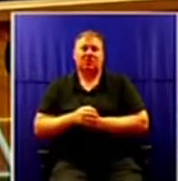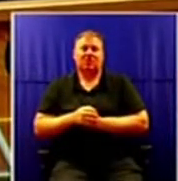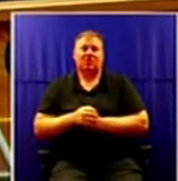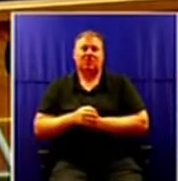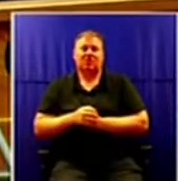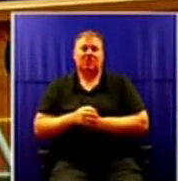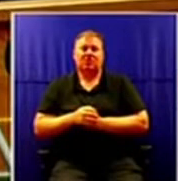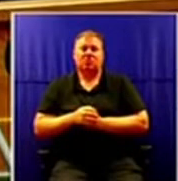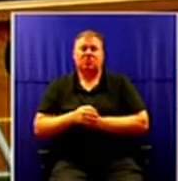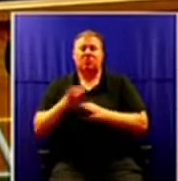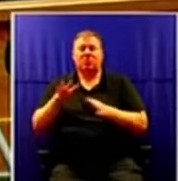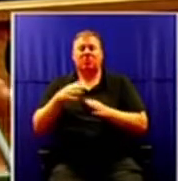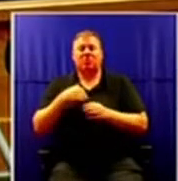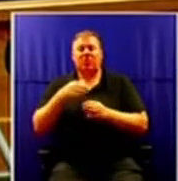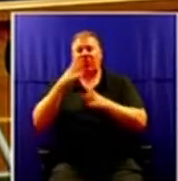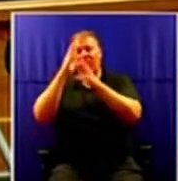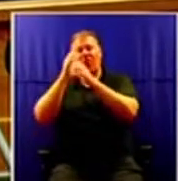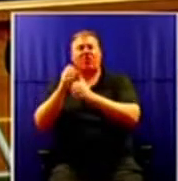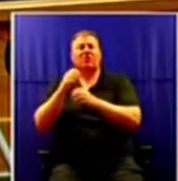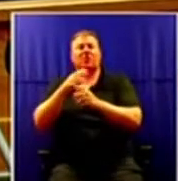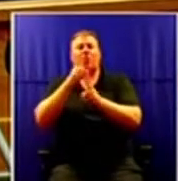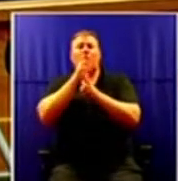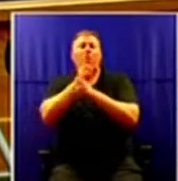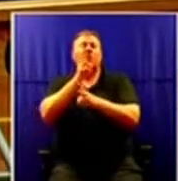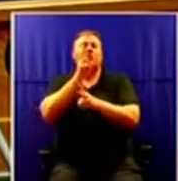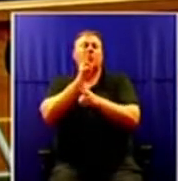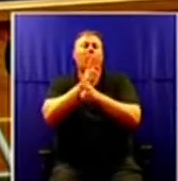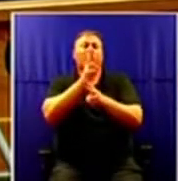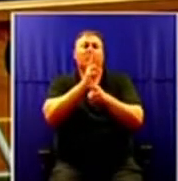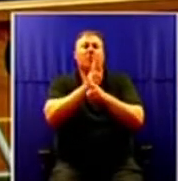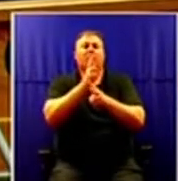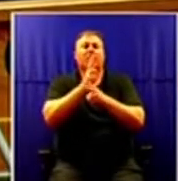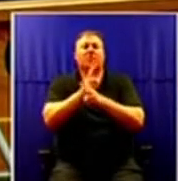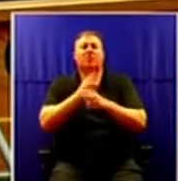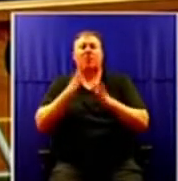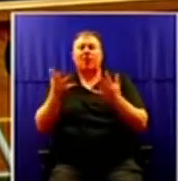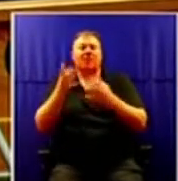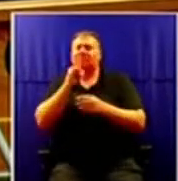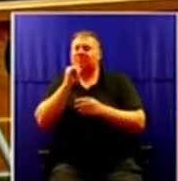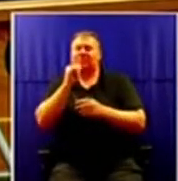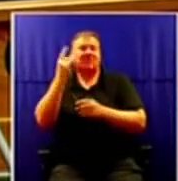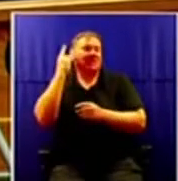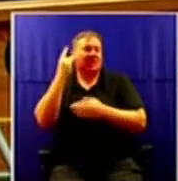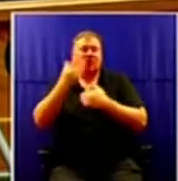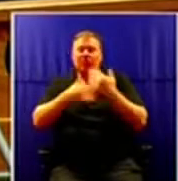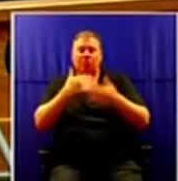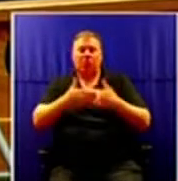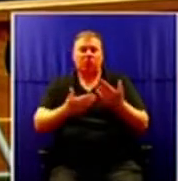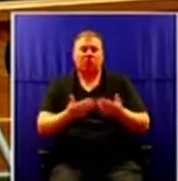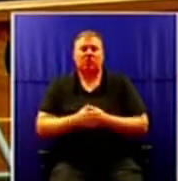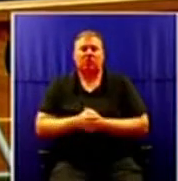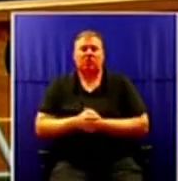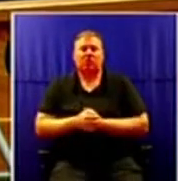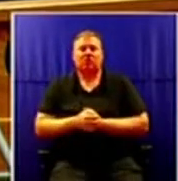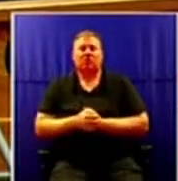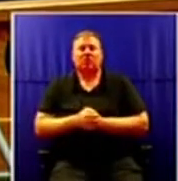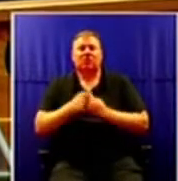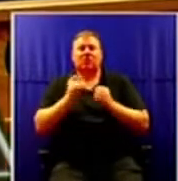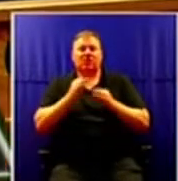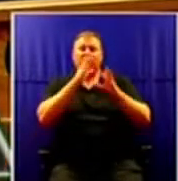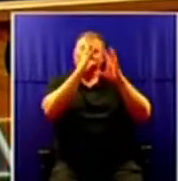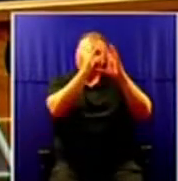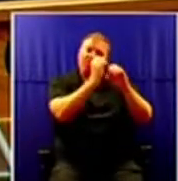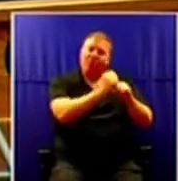and promises and promises maybe read it otherwise. But we focus on the progress that we've been